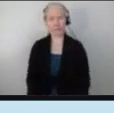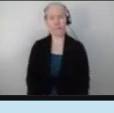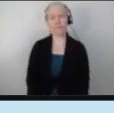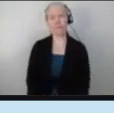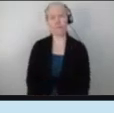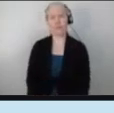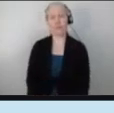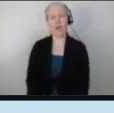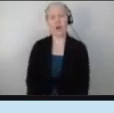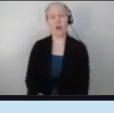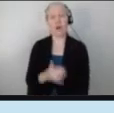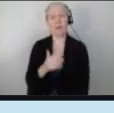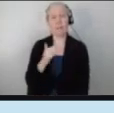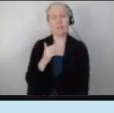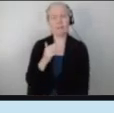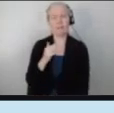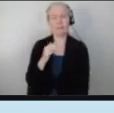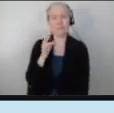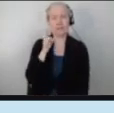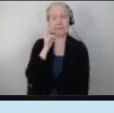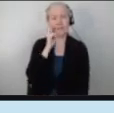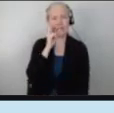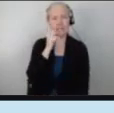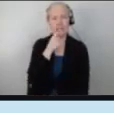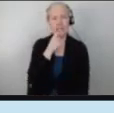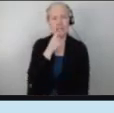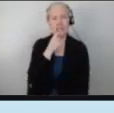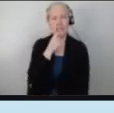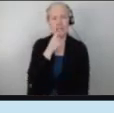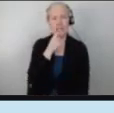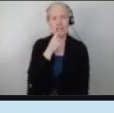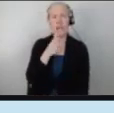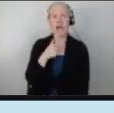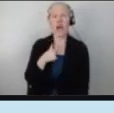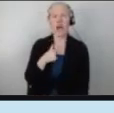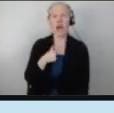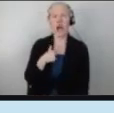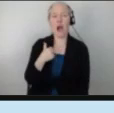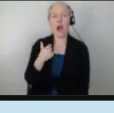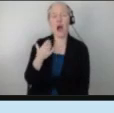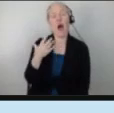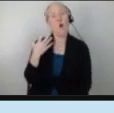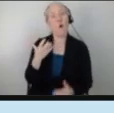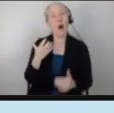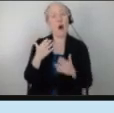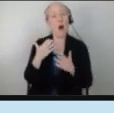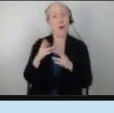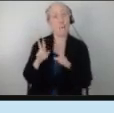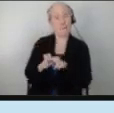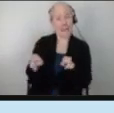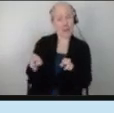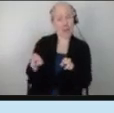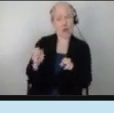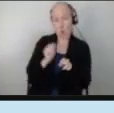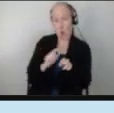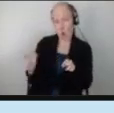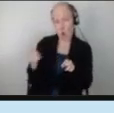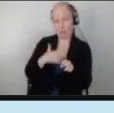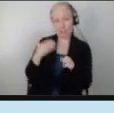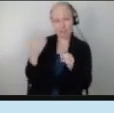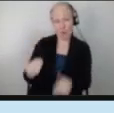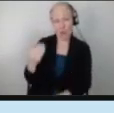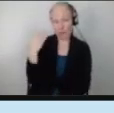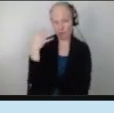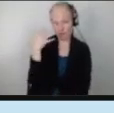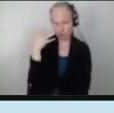Let's see. I think I wanted to get all my panel members to go ahead and turn on their videos. So